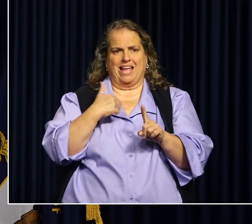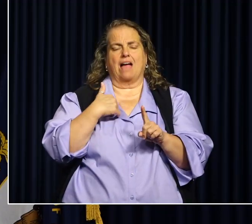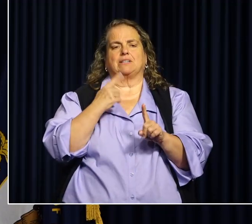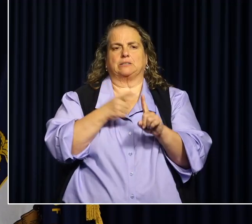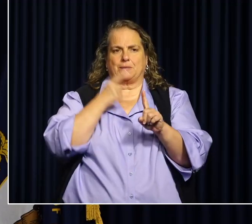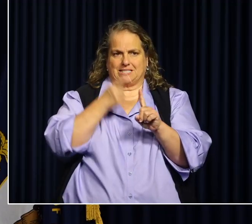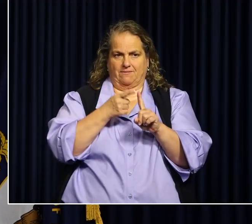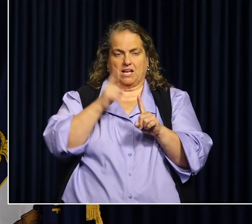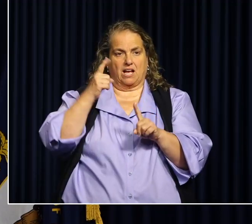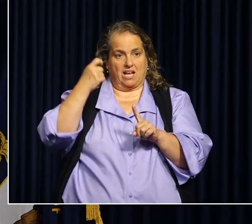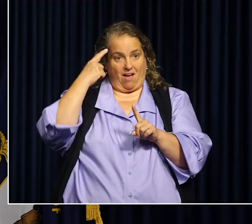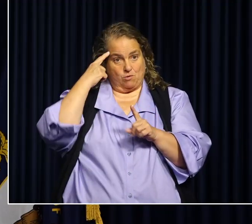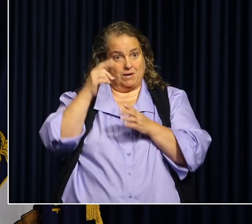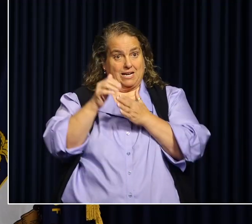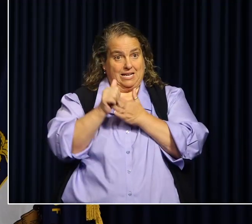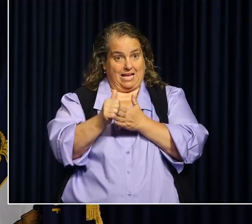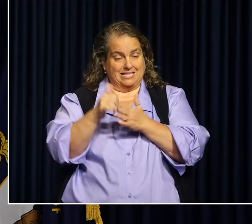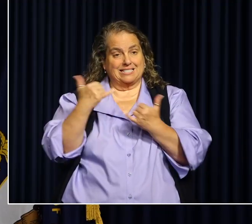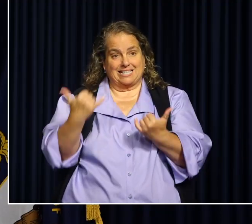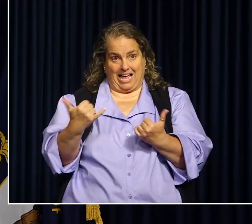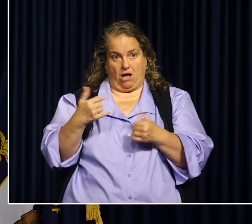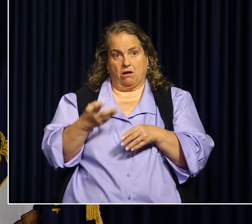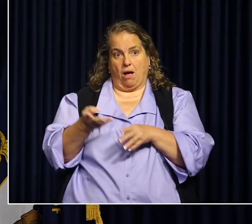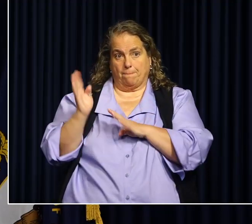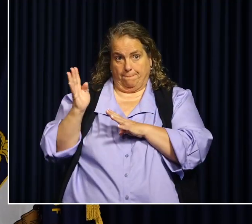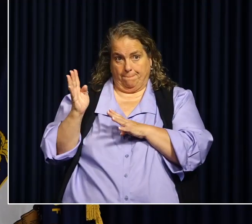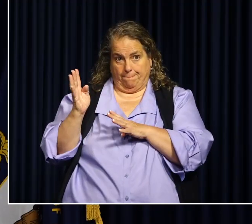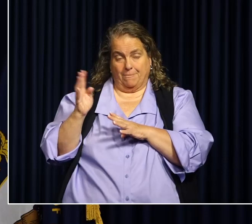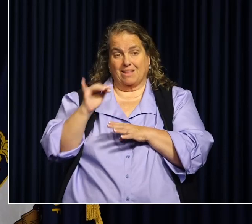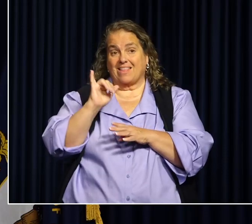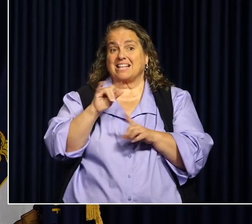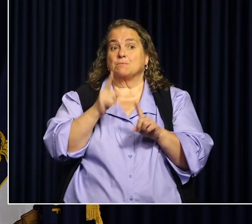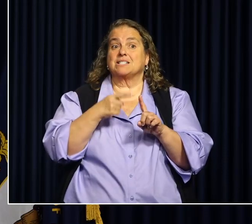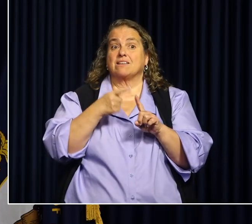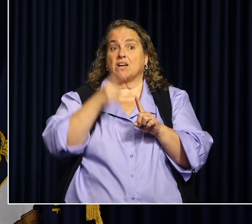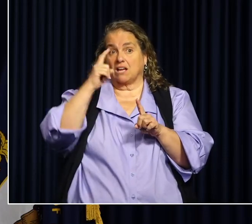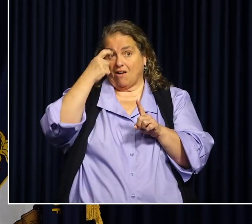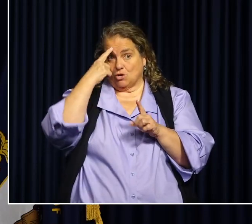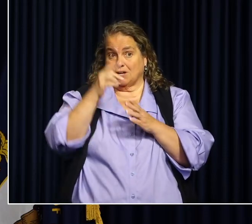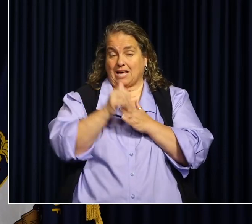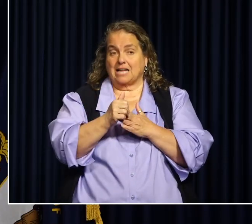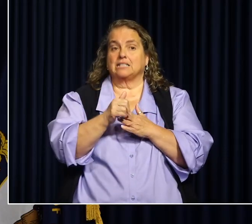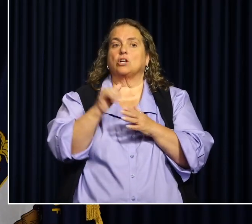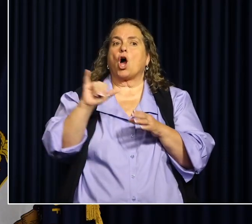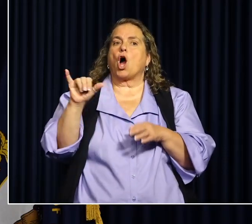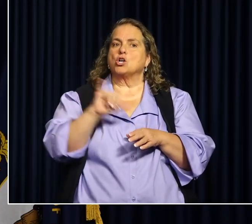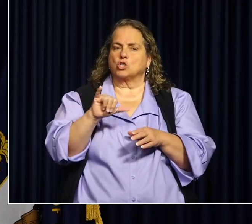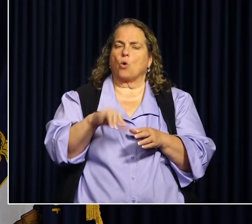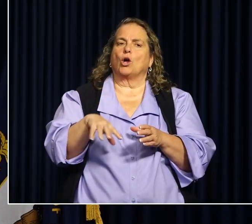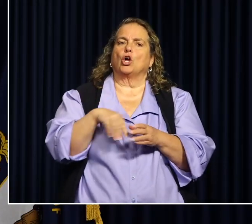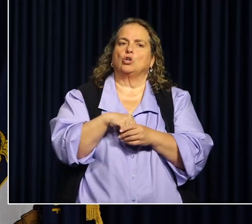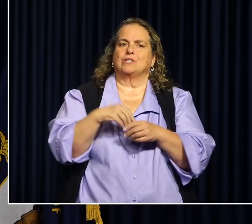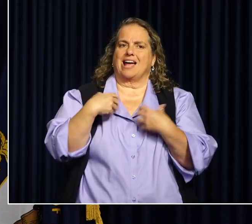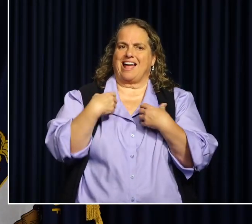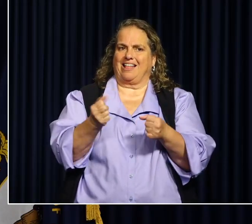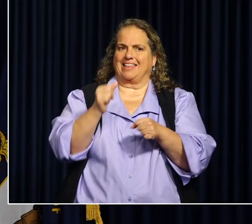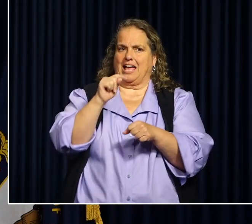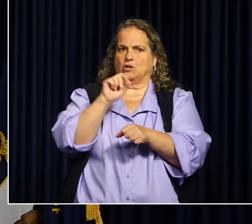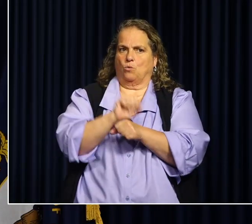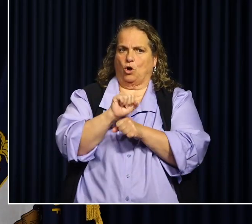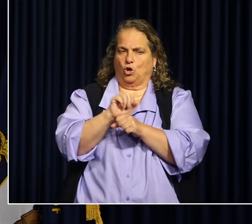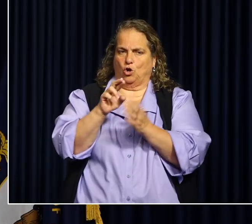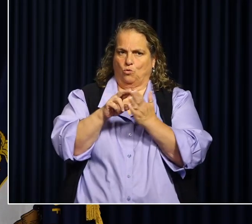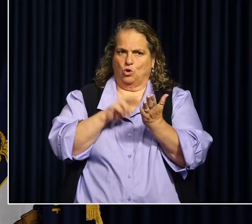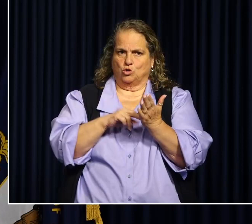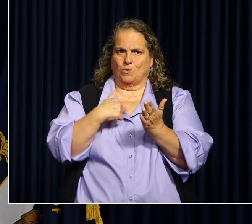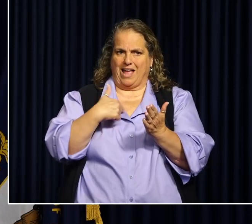up, but that specific government guidance also includes the Healthy at Work rules that we have